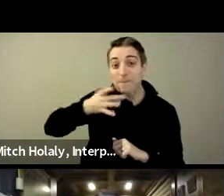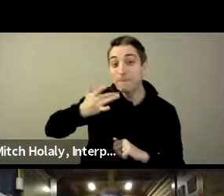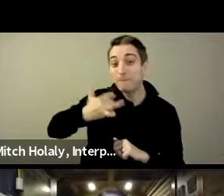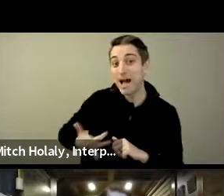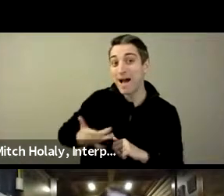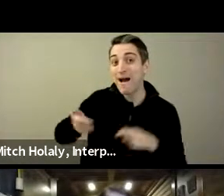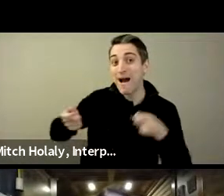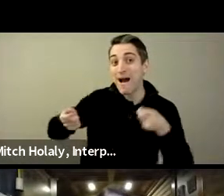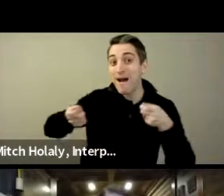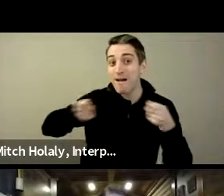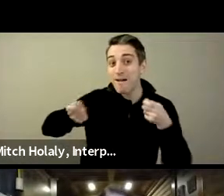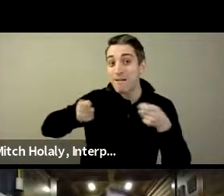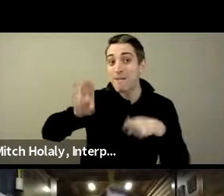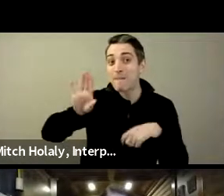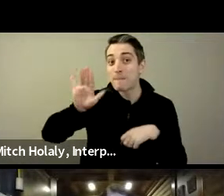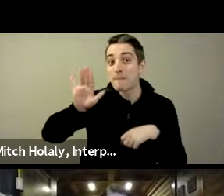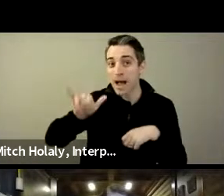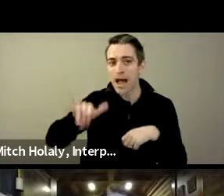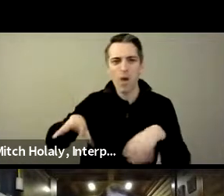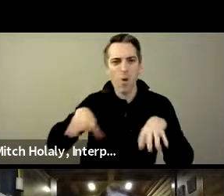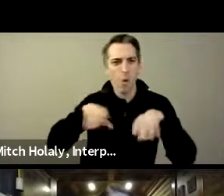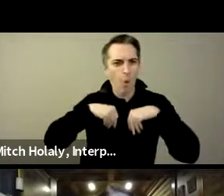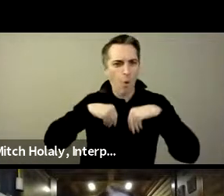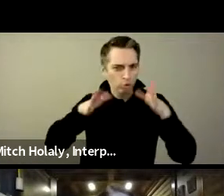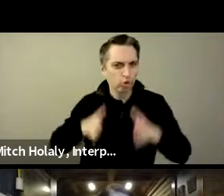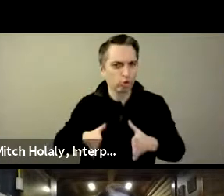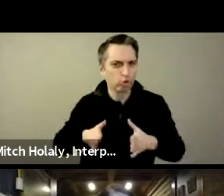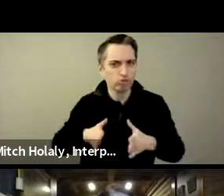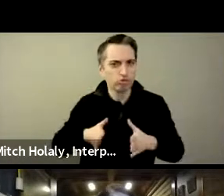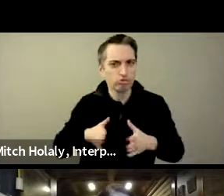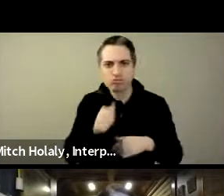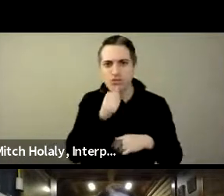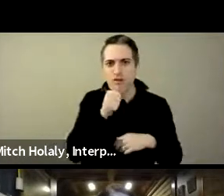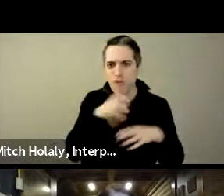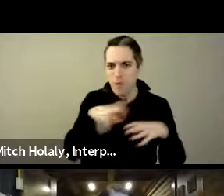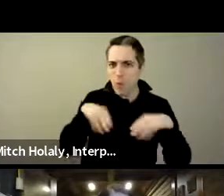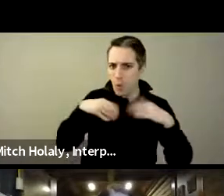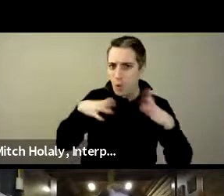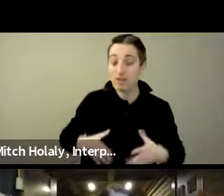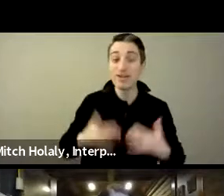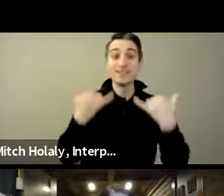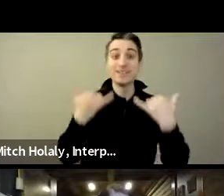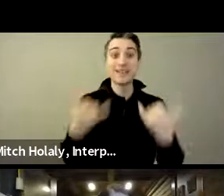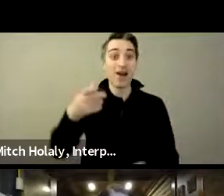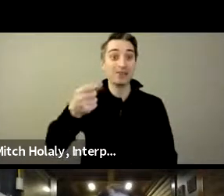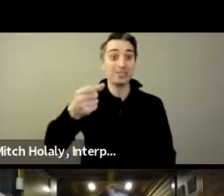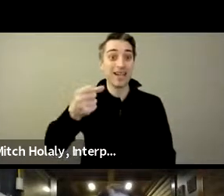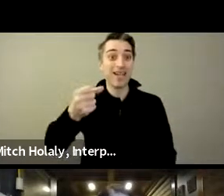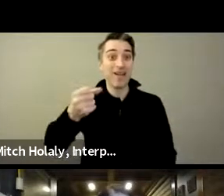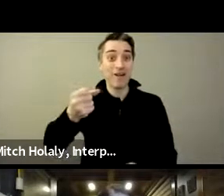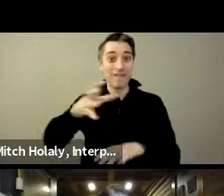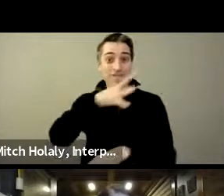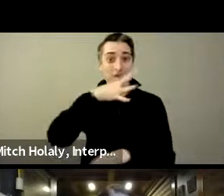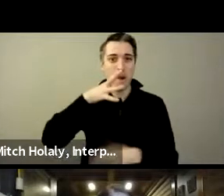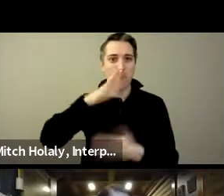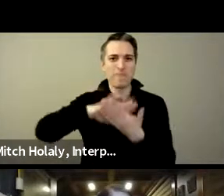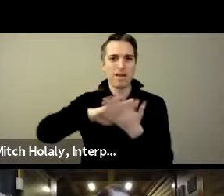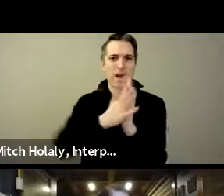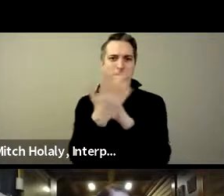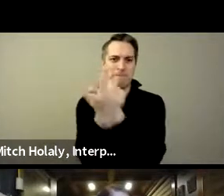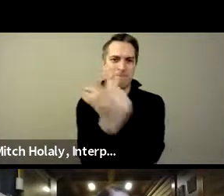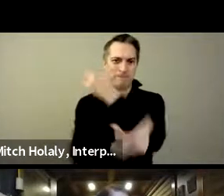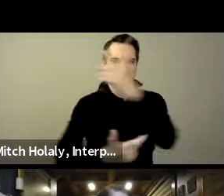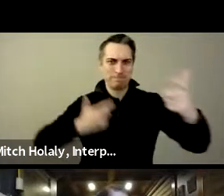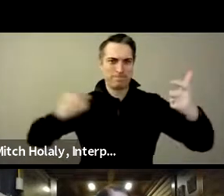by the owners of the dairy farms. Many dairy farms nowadays have become very large, and